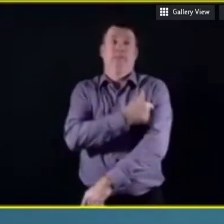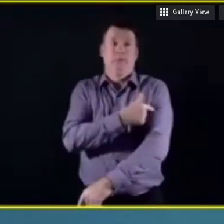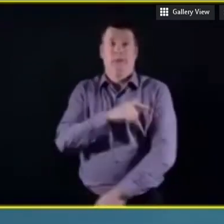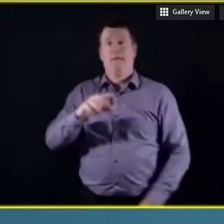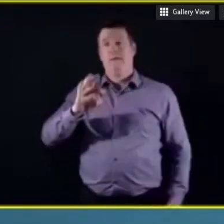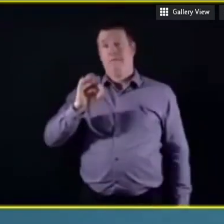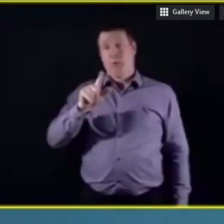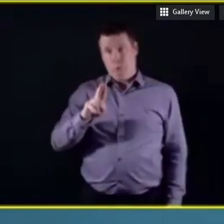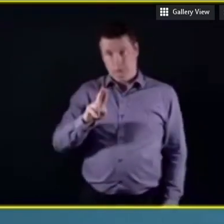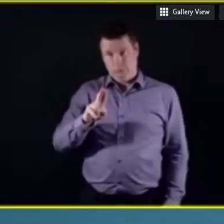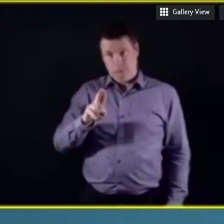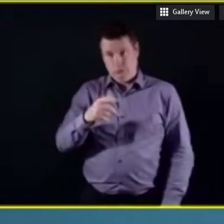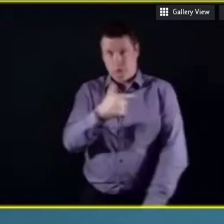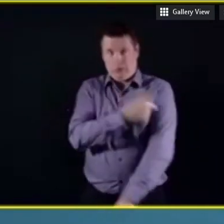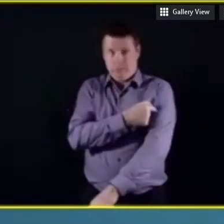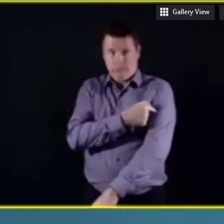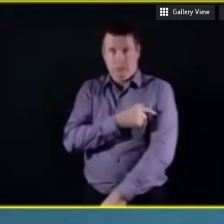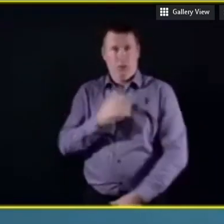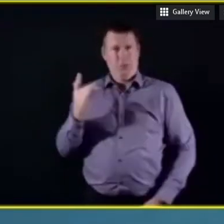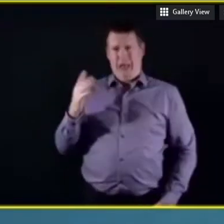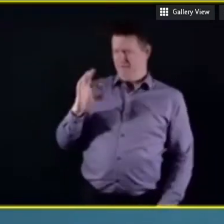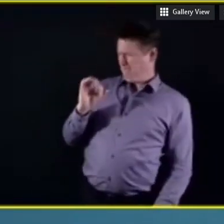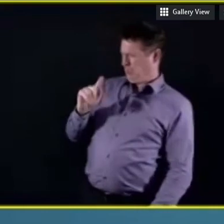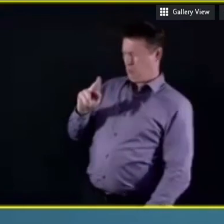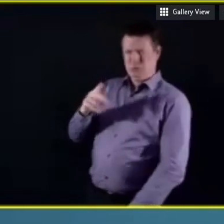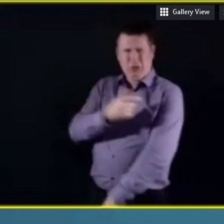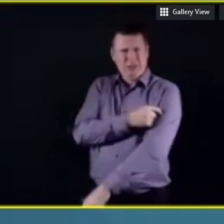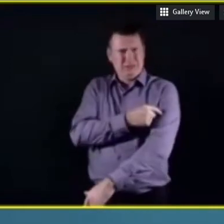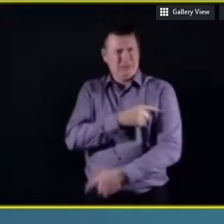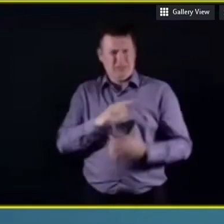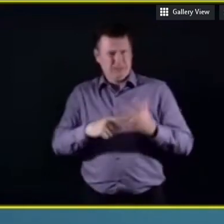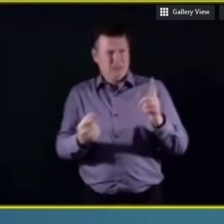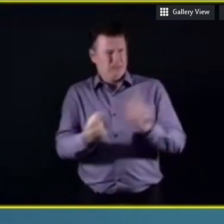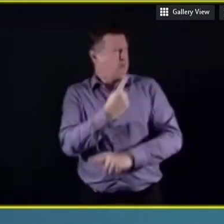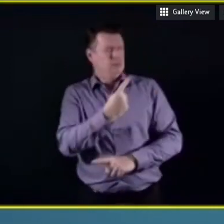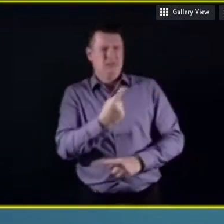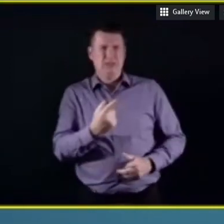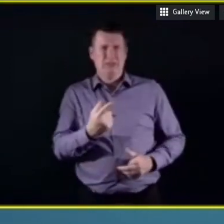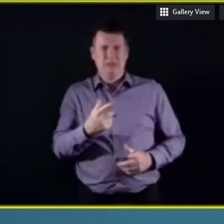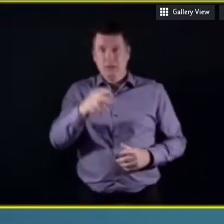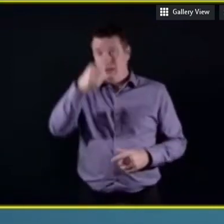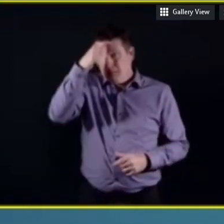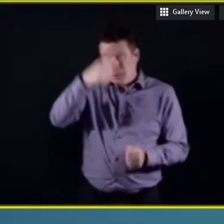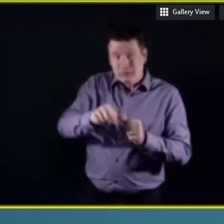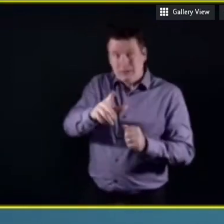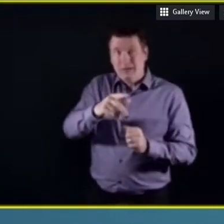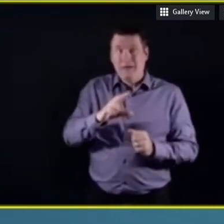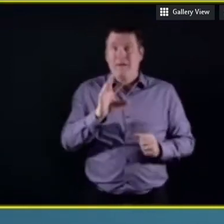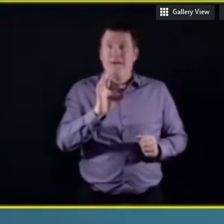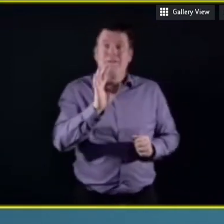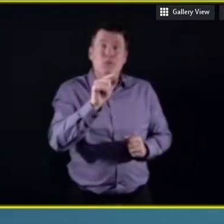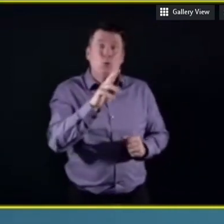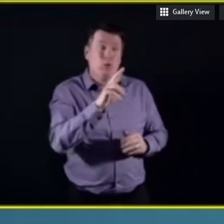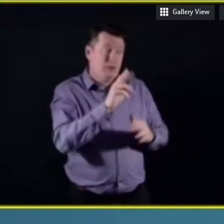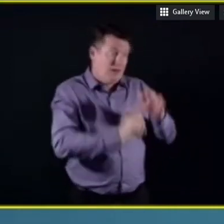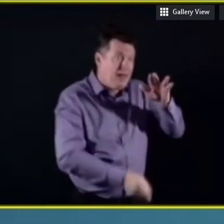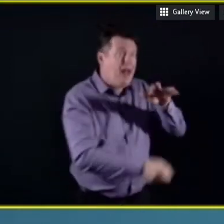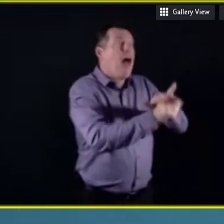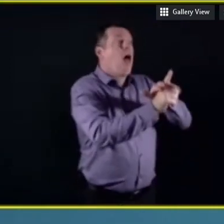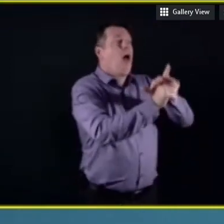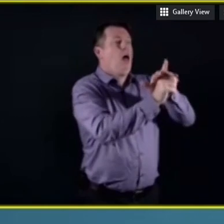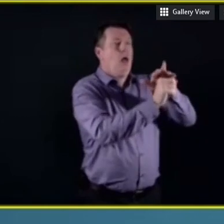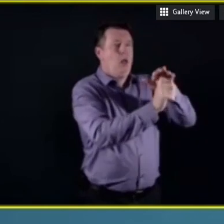illnesses, the picture is much clearer. We're able to figure out better what's going on. We should add to your plug on behalf of the Department